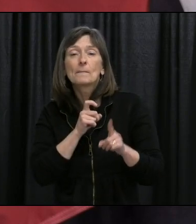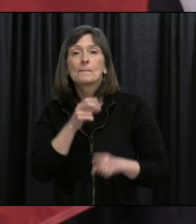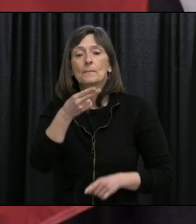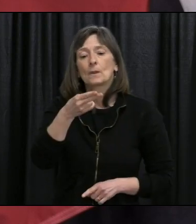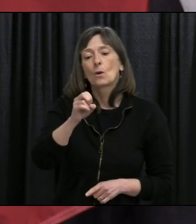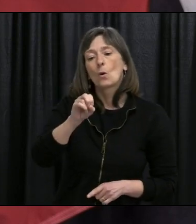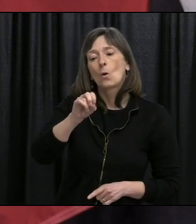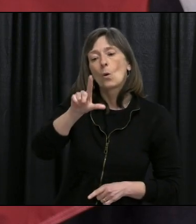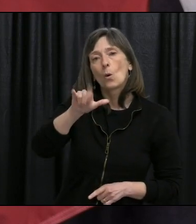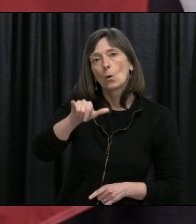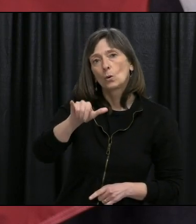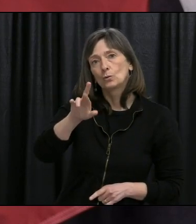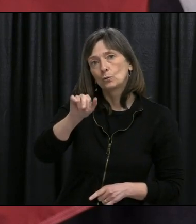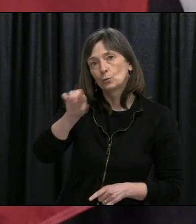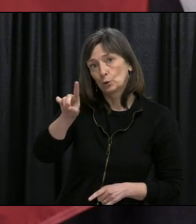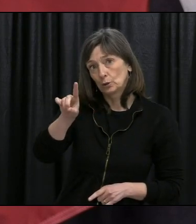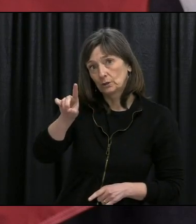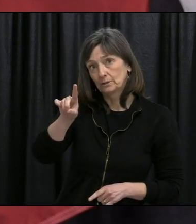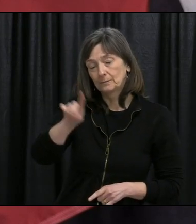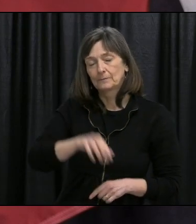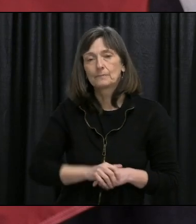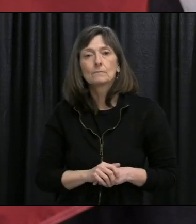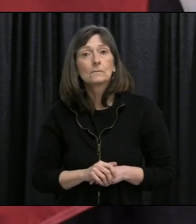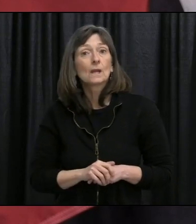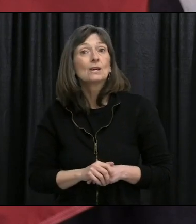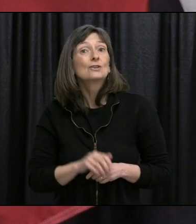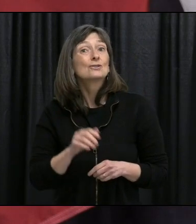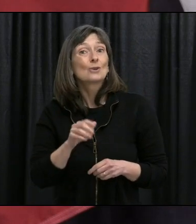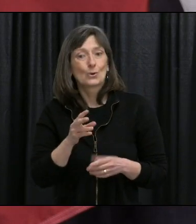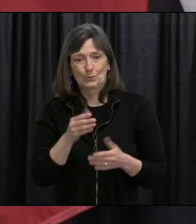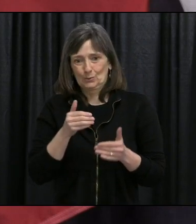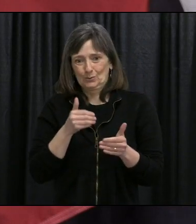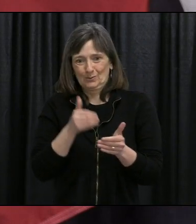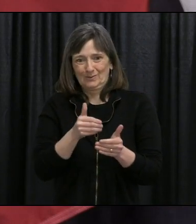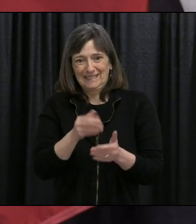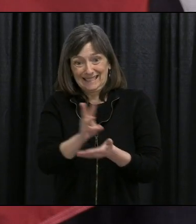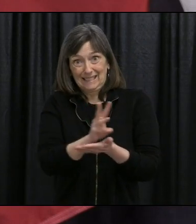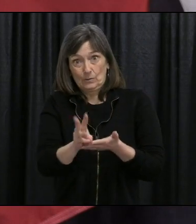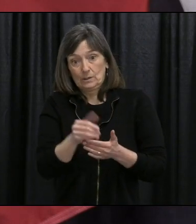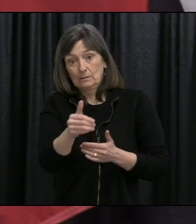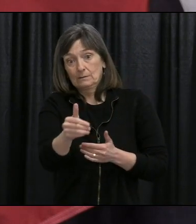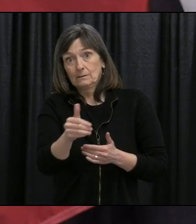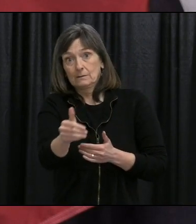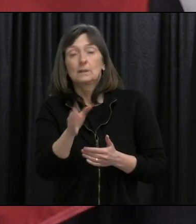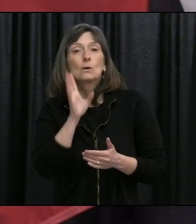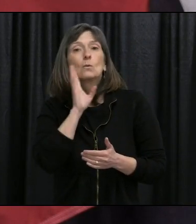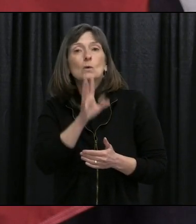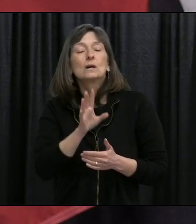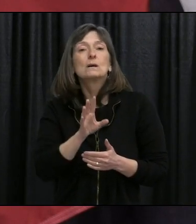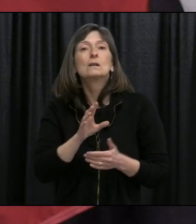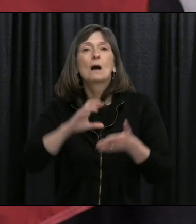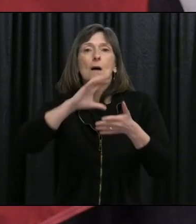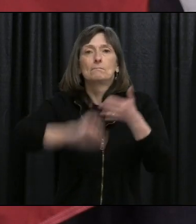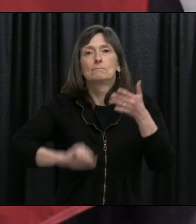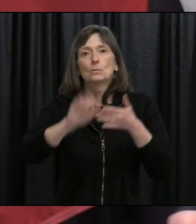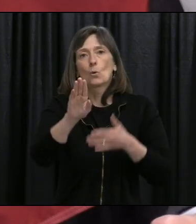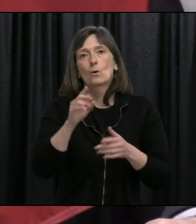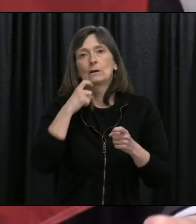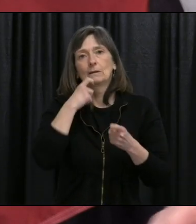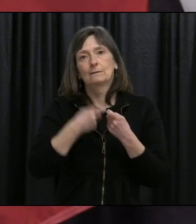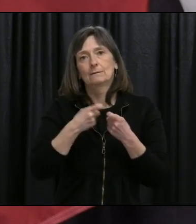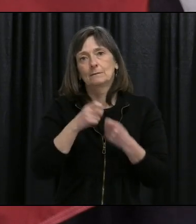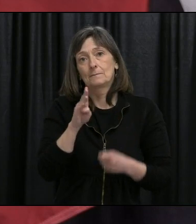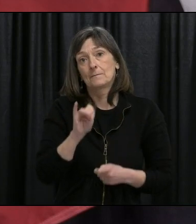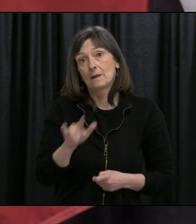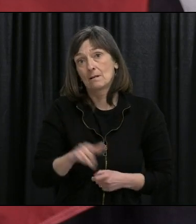this credit on your electricity bills is just 6 weeks away from coming into effect, and this will vary based on the